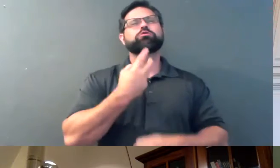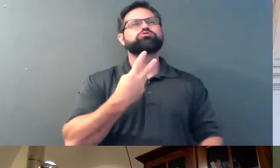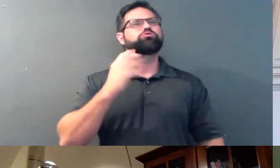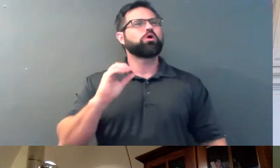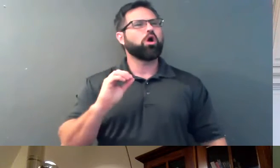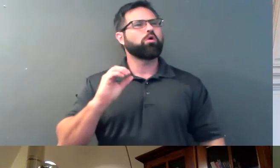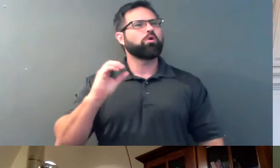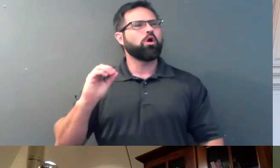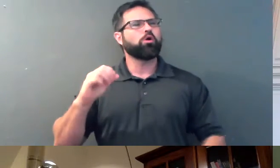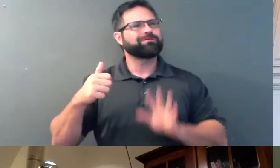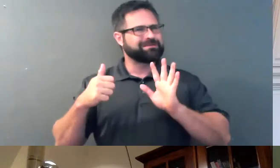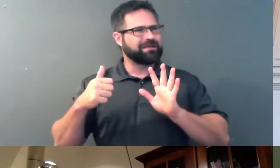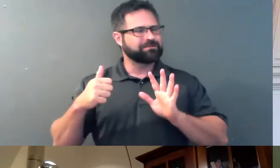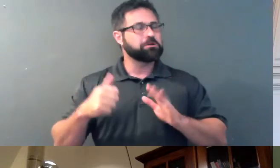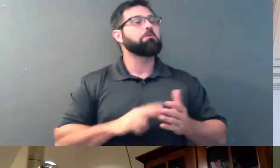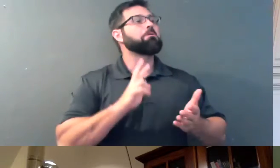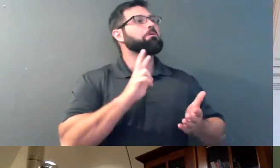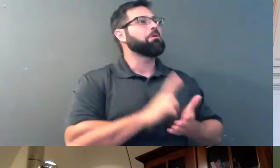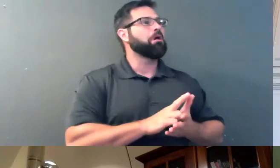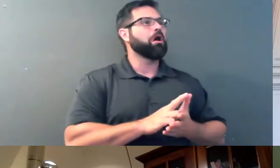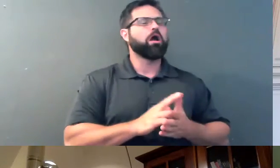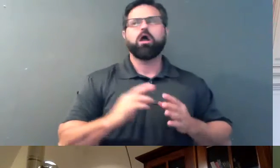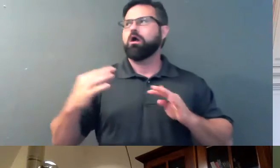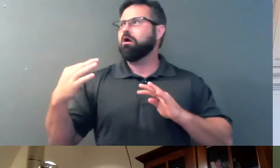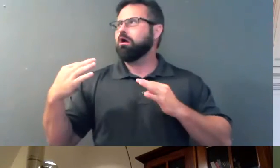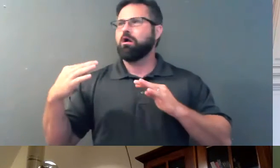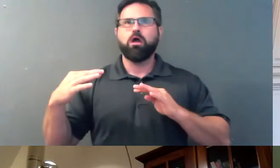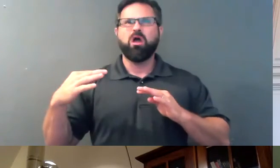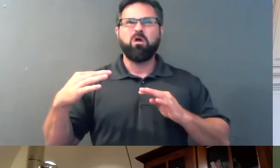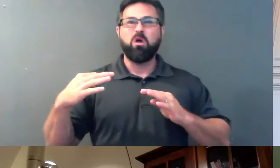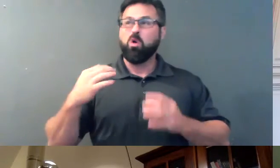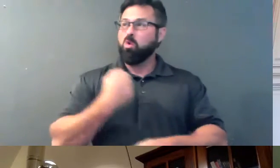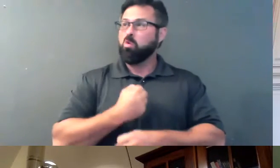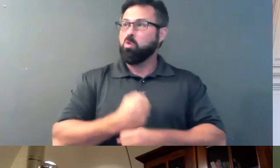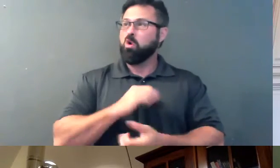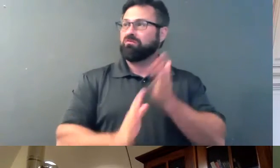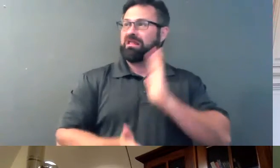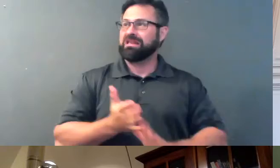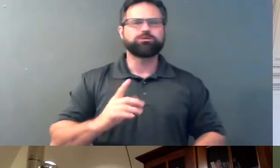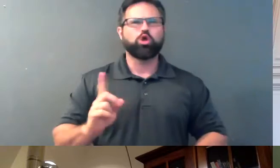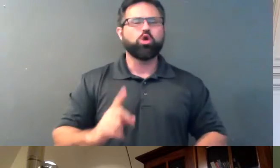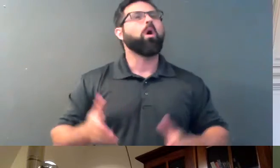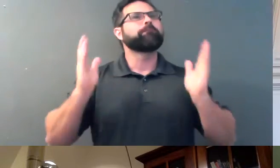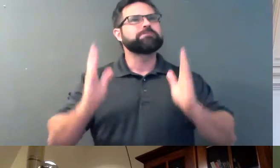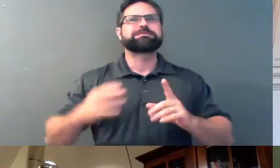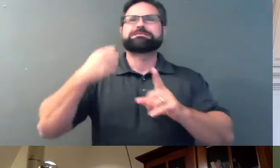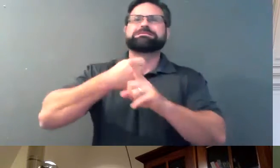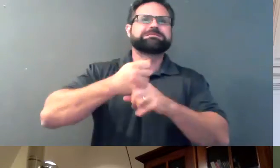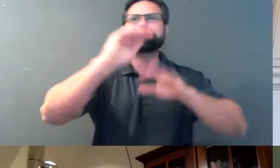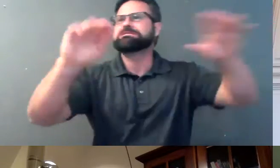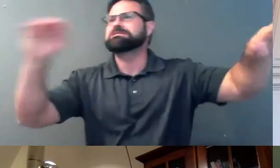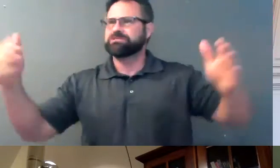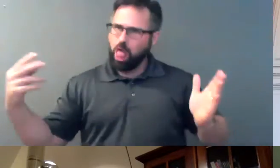was just starting. We knew that we needed to advocate for the implementation of the CRPD and to